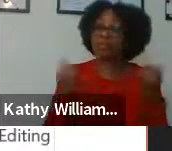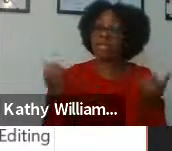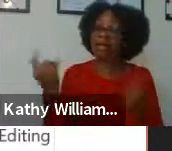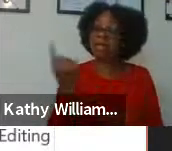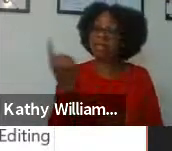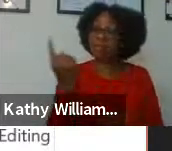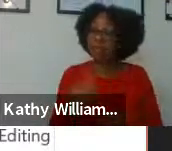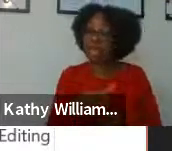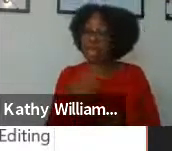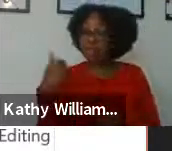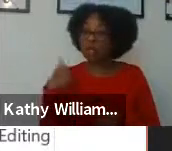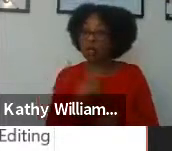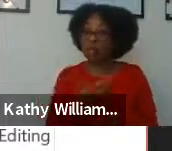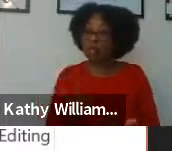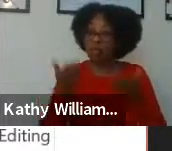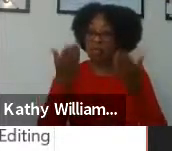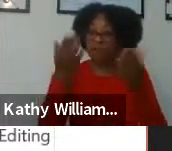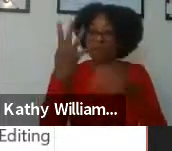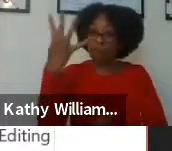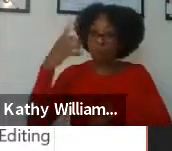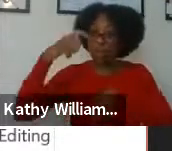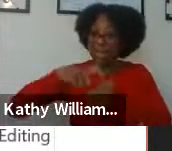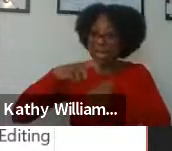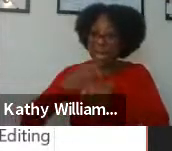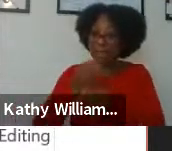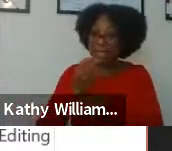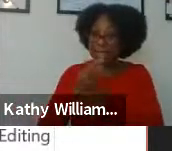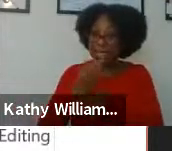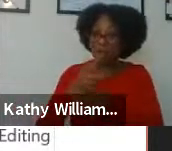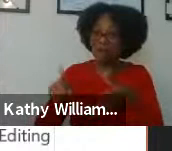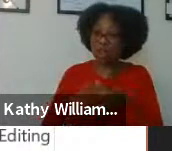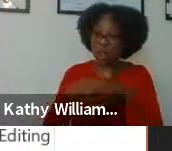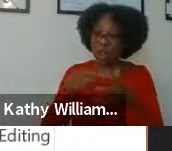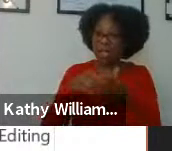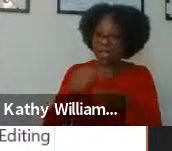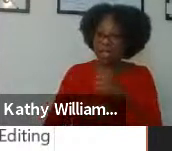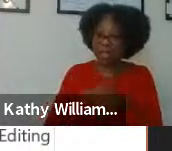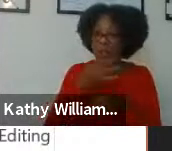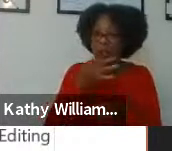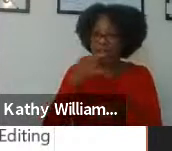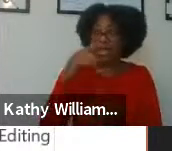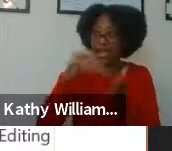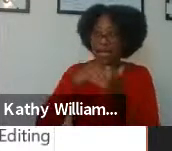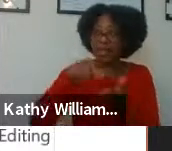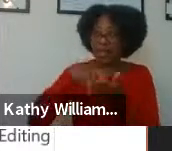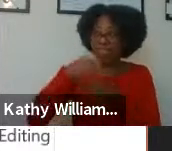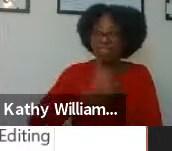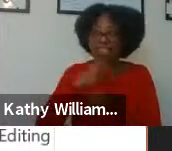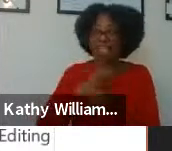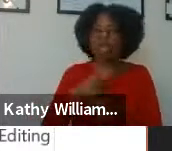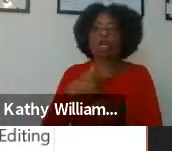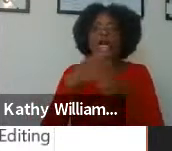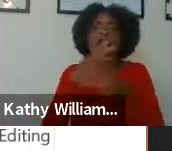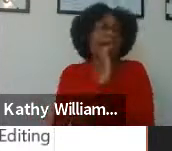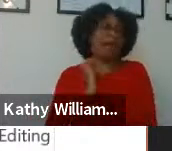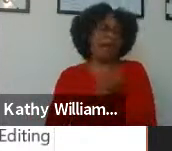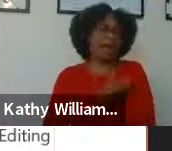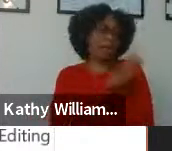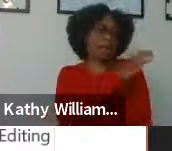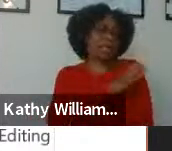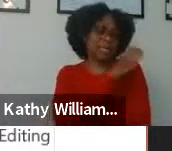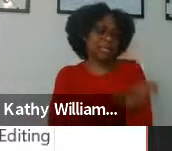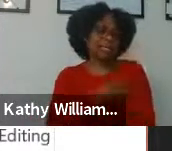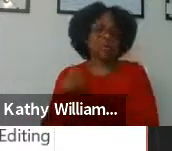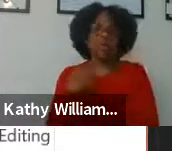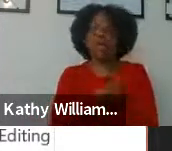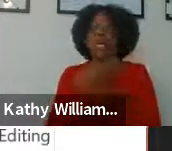we provide 4 times a year coming up this year are clinics. we call them very simply Social